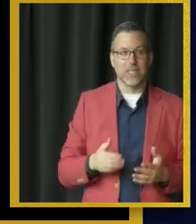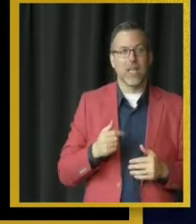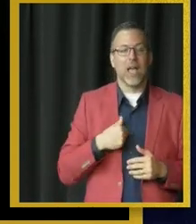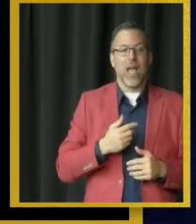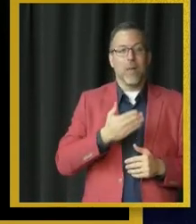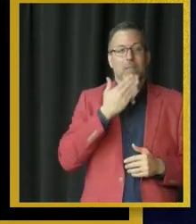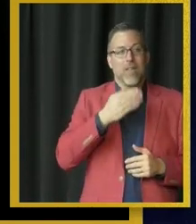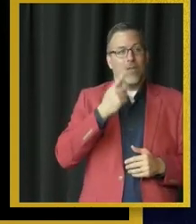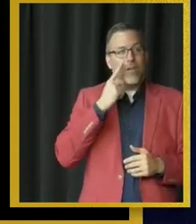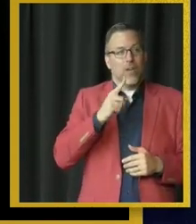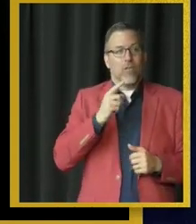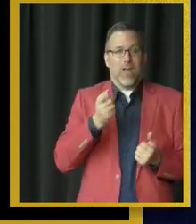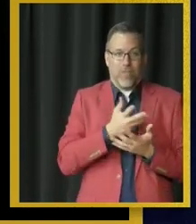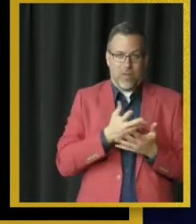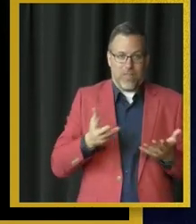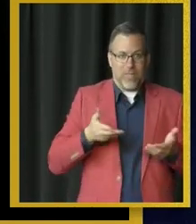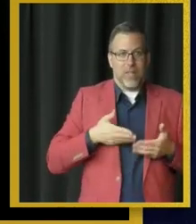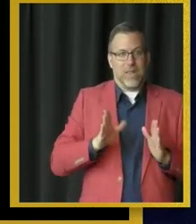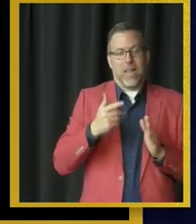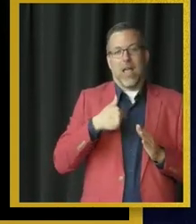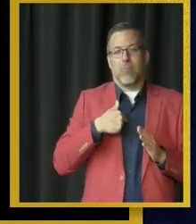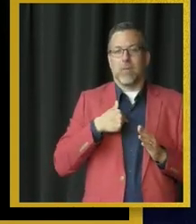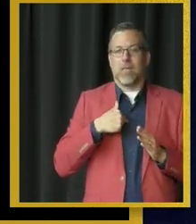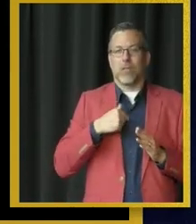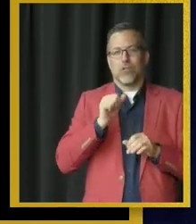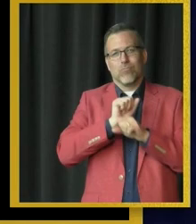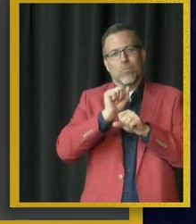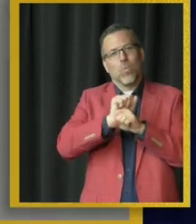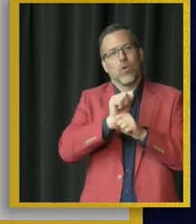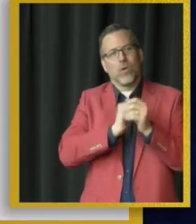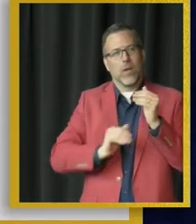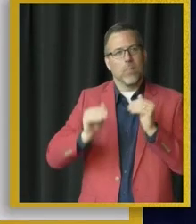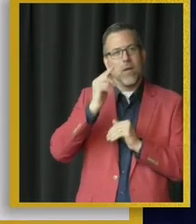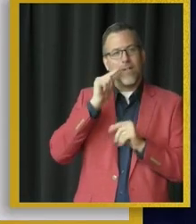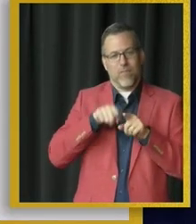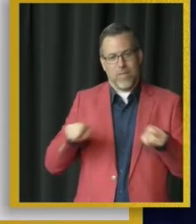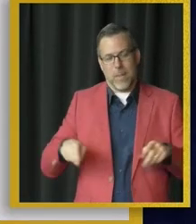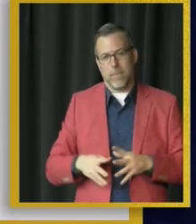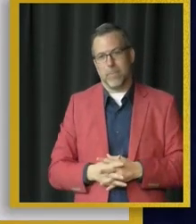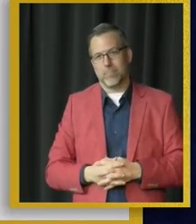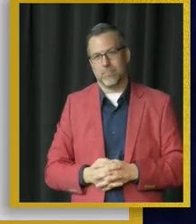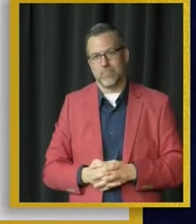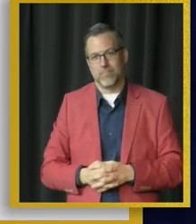and opportunities that have allowed me to go above and beyond for them.